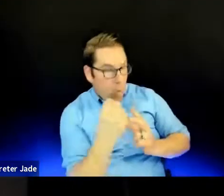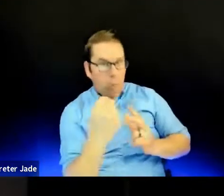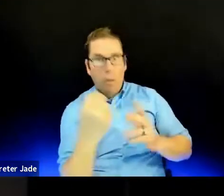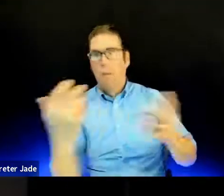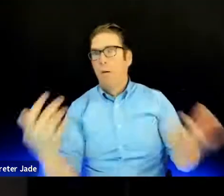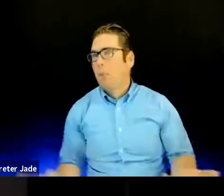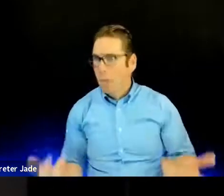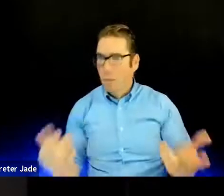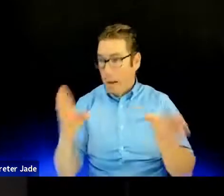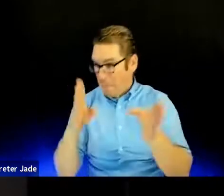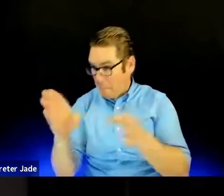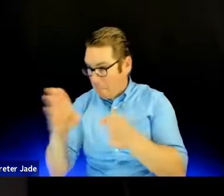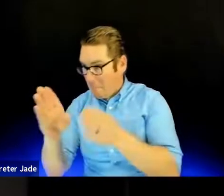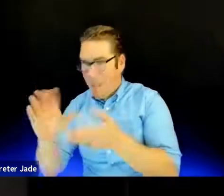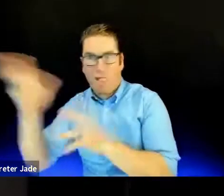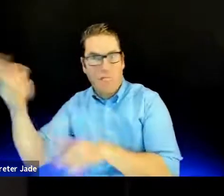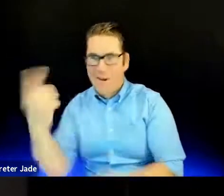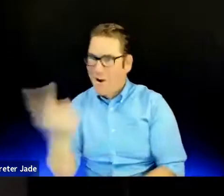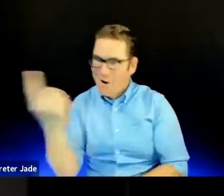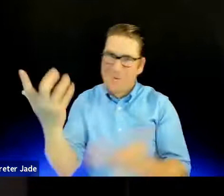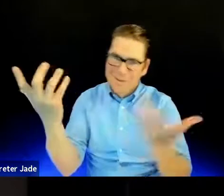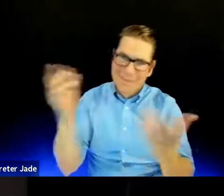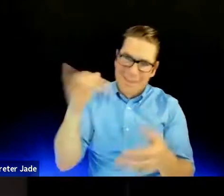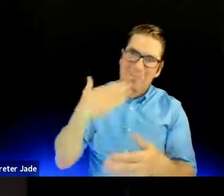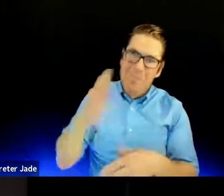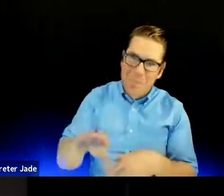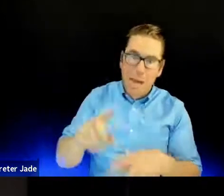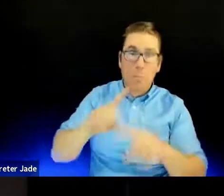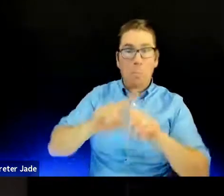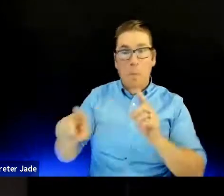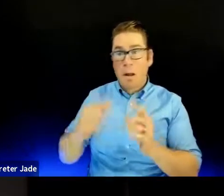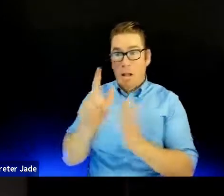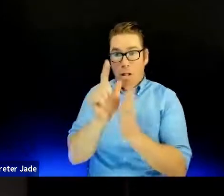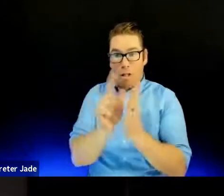I like the homicide. I like the law part, the constitutional law, the criminal law.